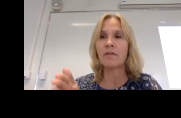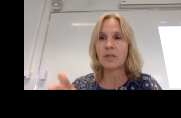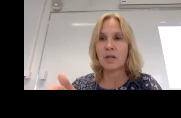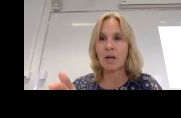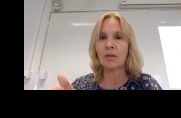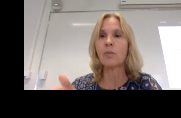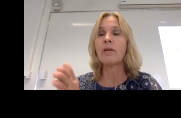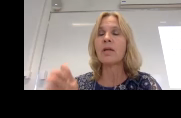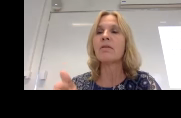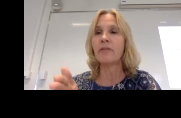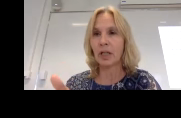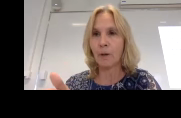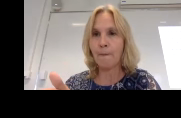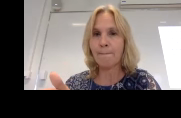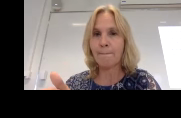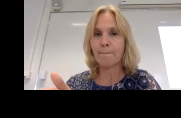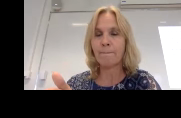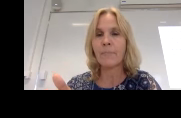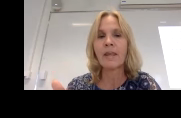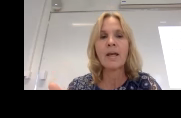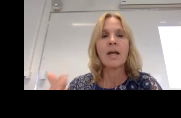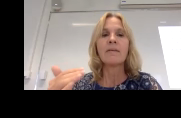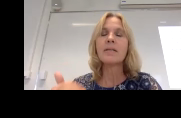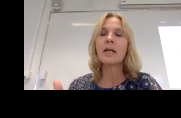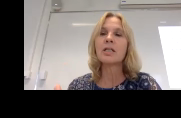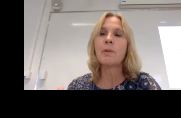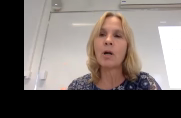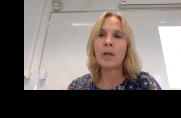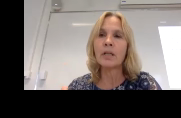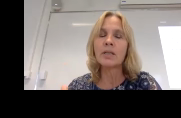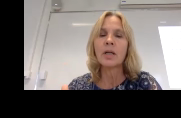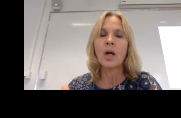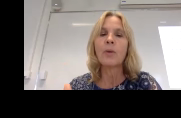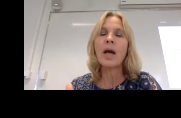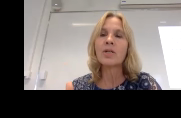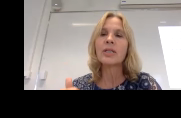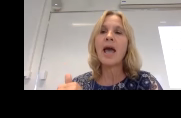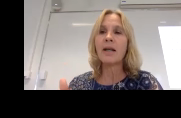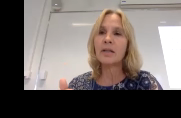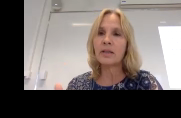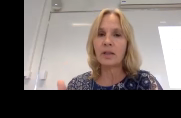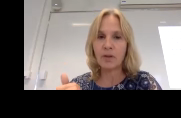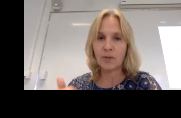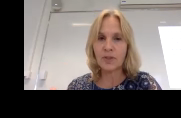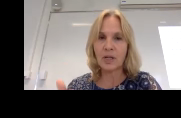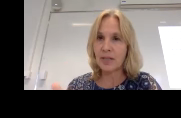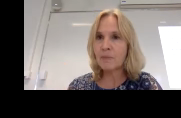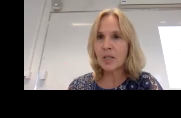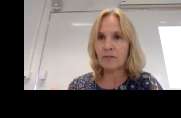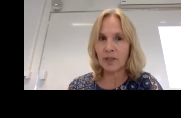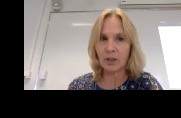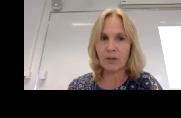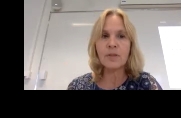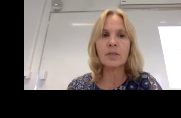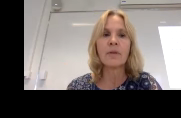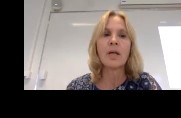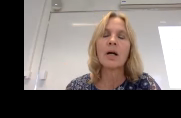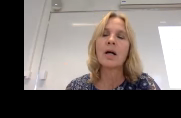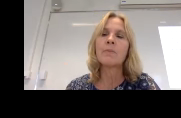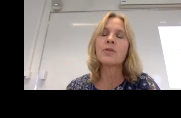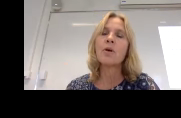onset of the sign within the video. In the second experiment, we actually edited those same sign